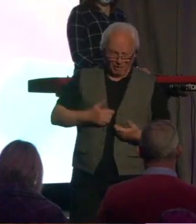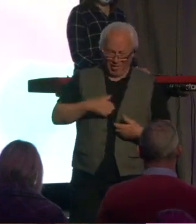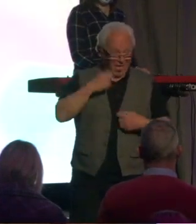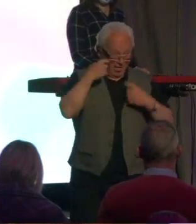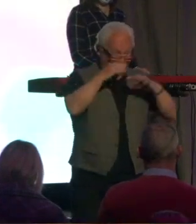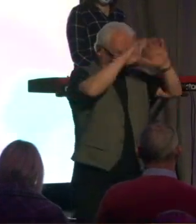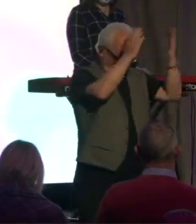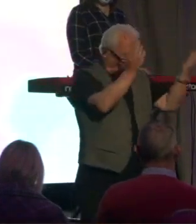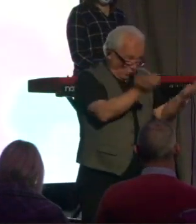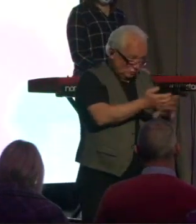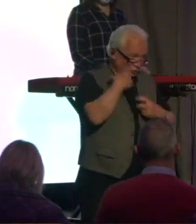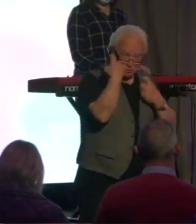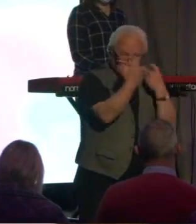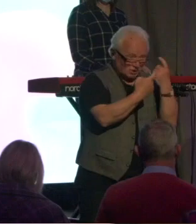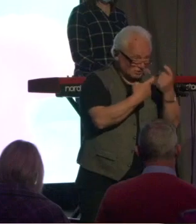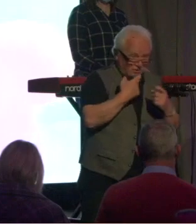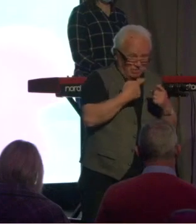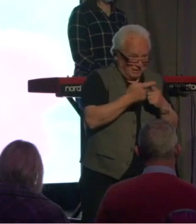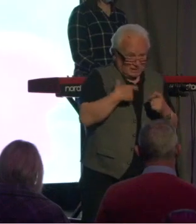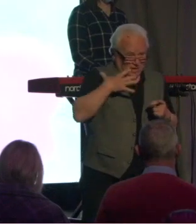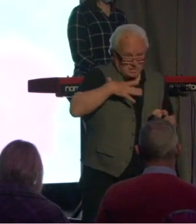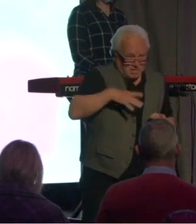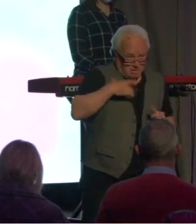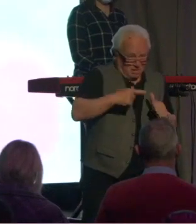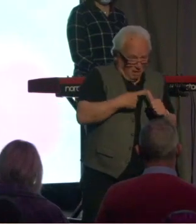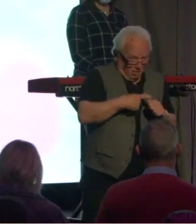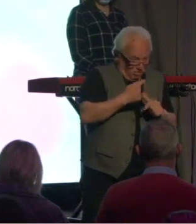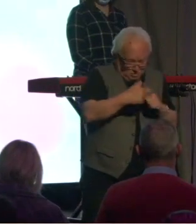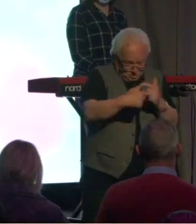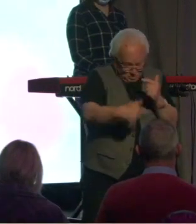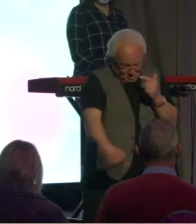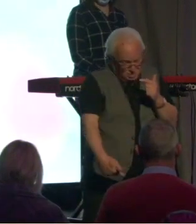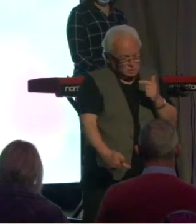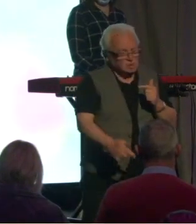places. Just pop up your hand.